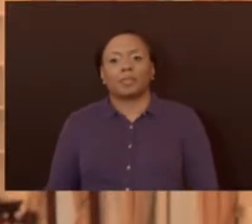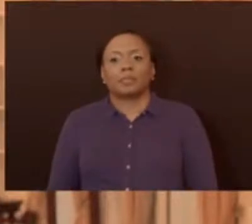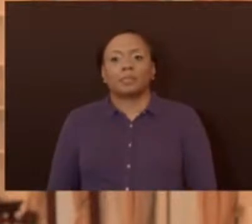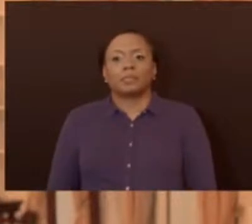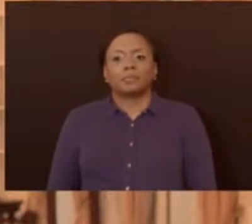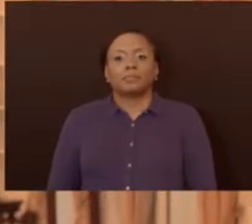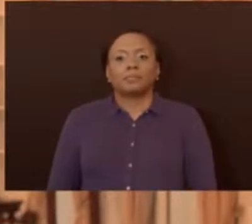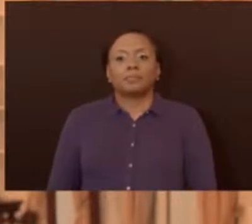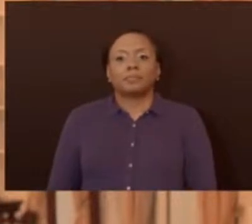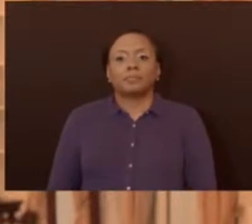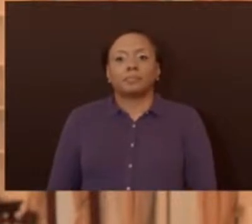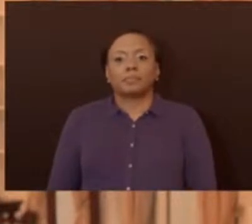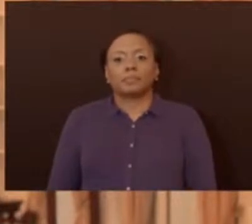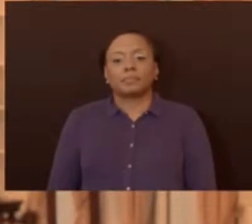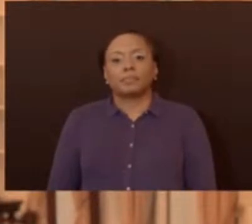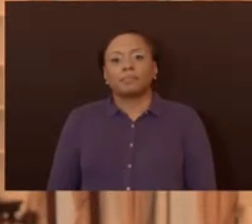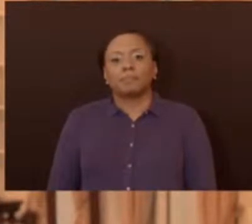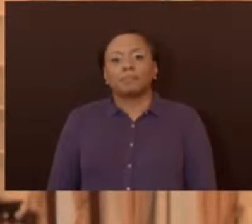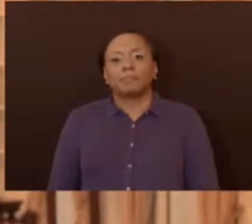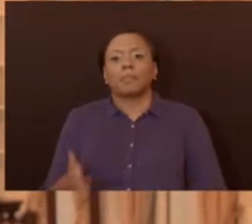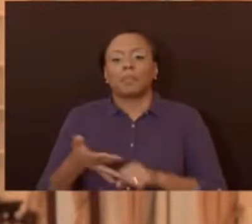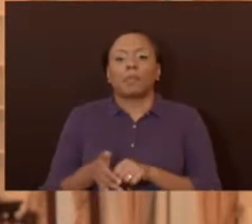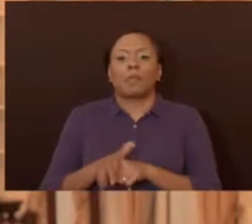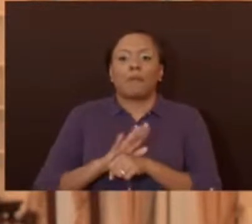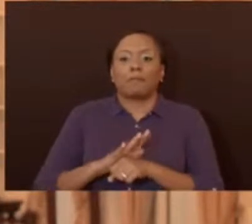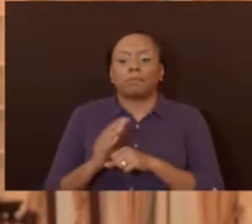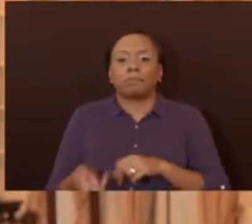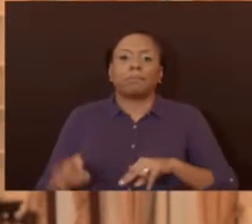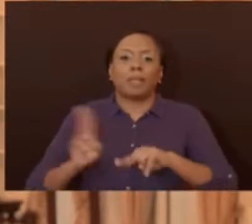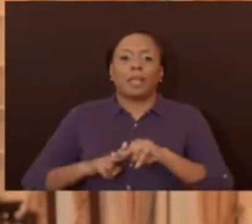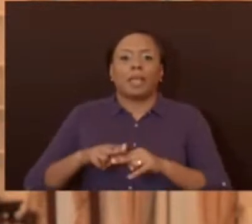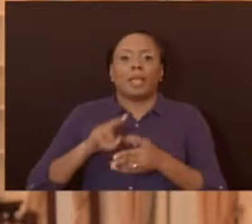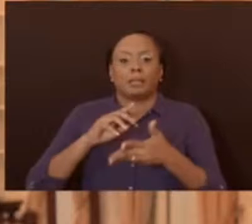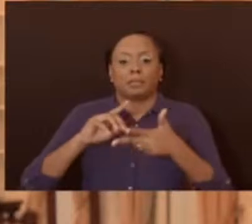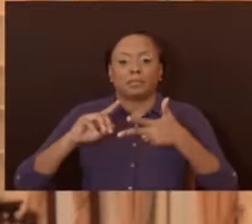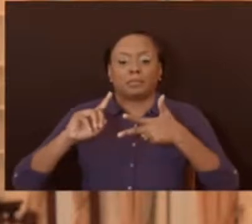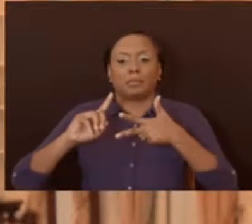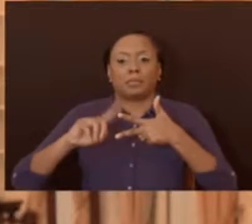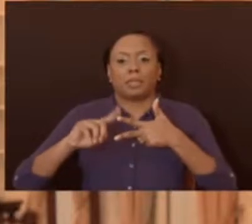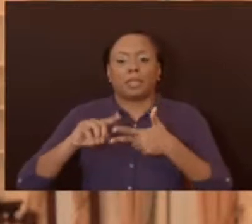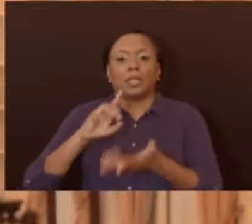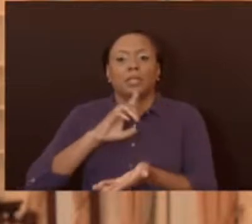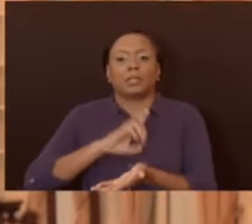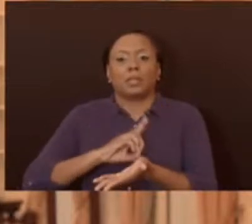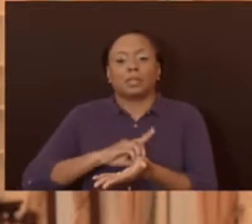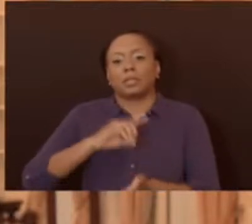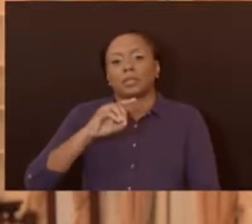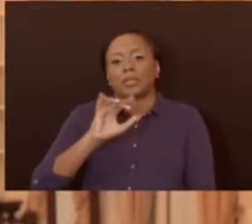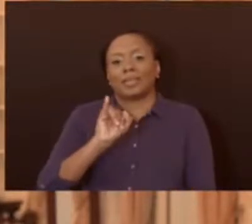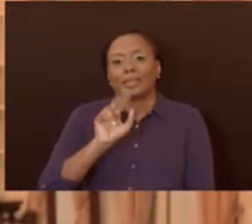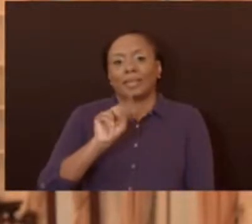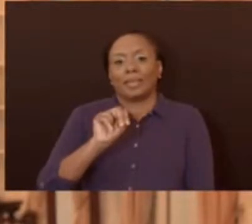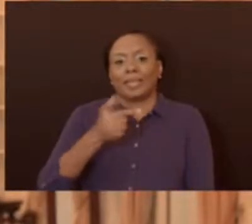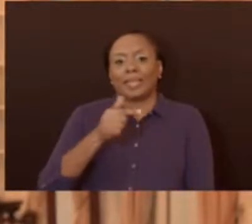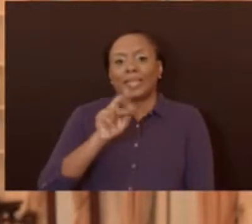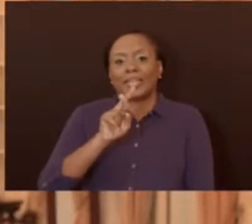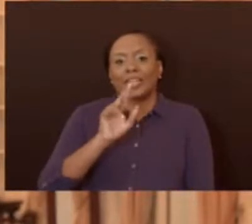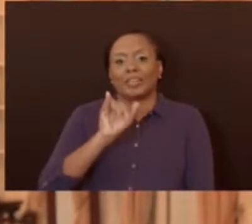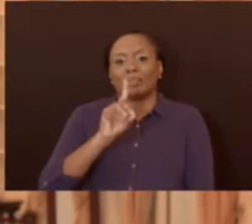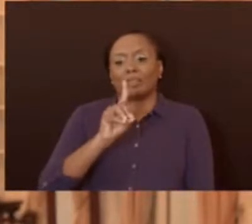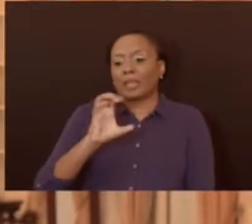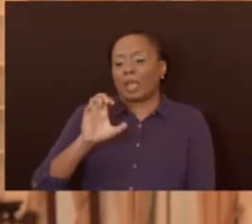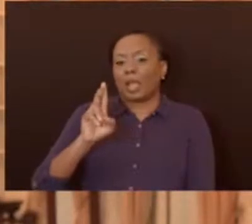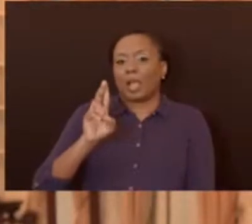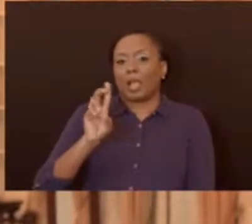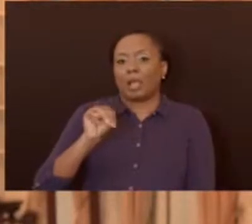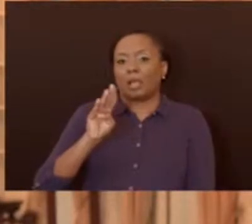recorded yet another spike in cases, and Dr. Ingrid Cumberbatch is here to explain a little bit about the statistics regarding those in